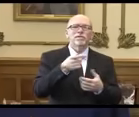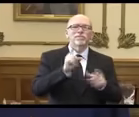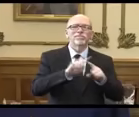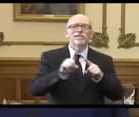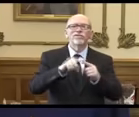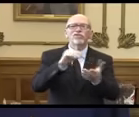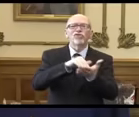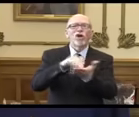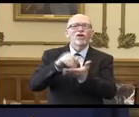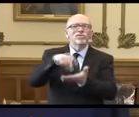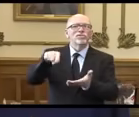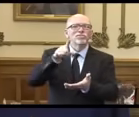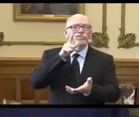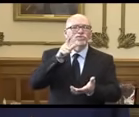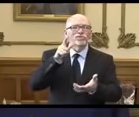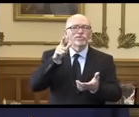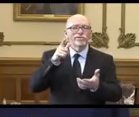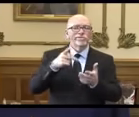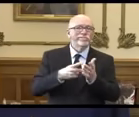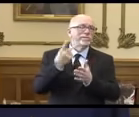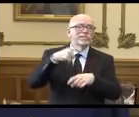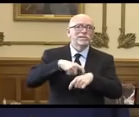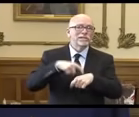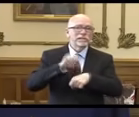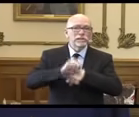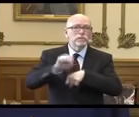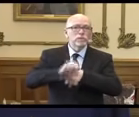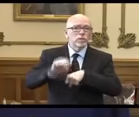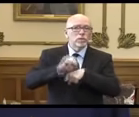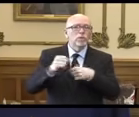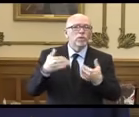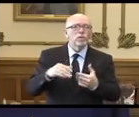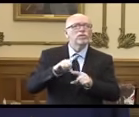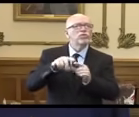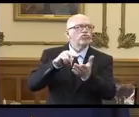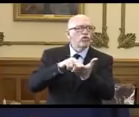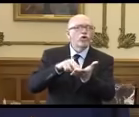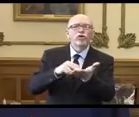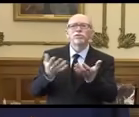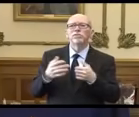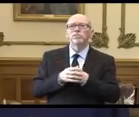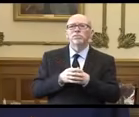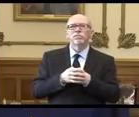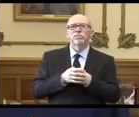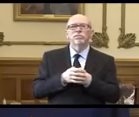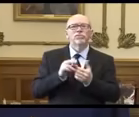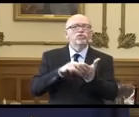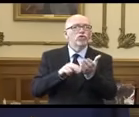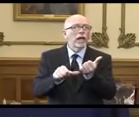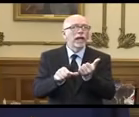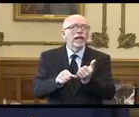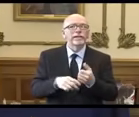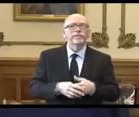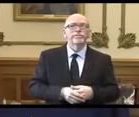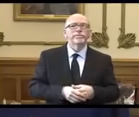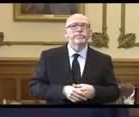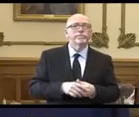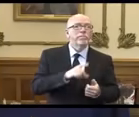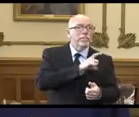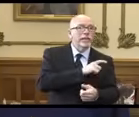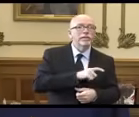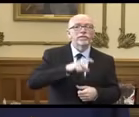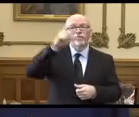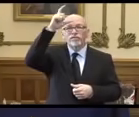various doctors who were putting in double time, and nurses and nurse aides and police